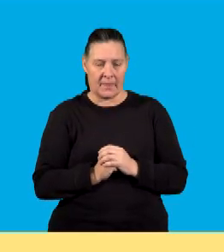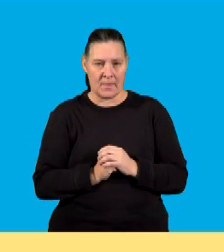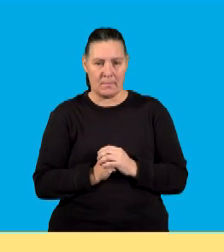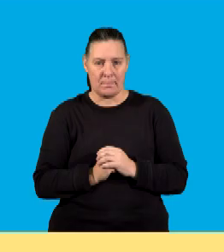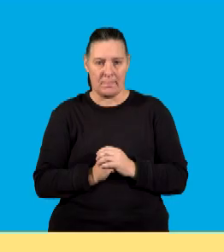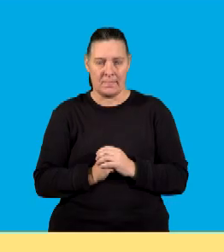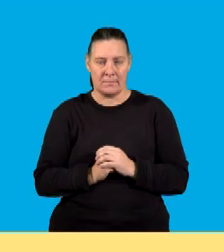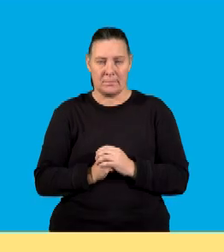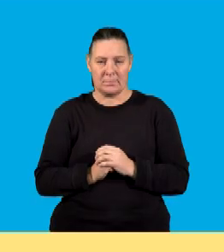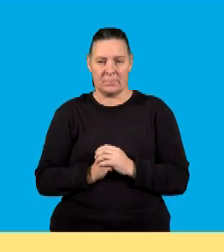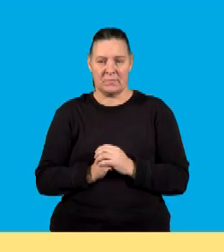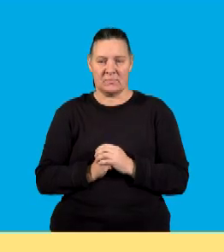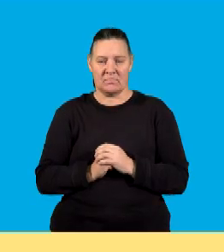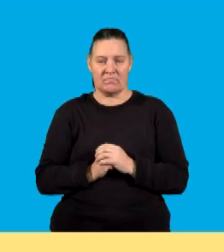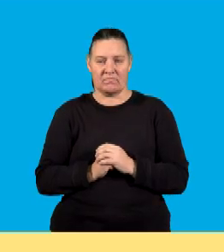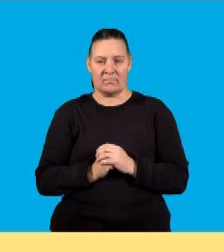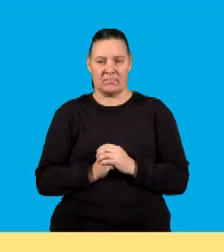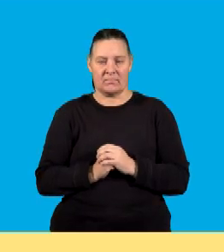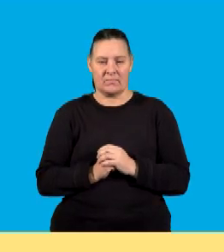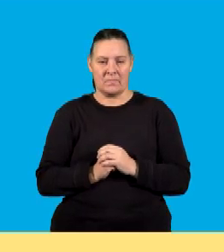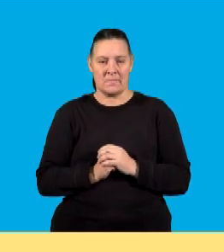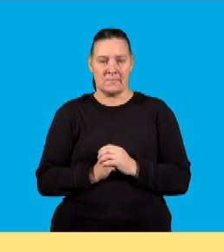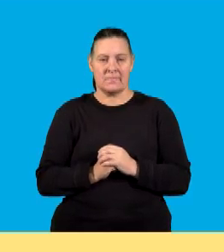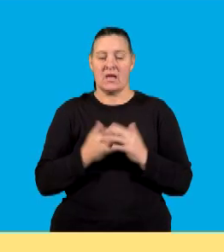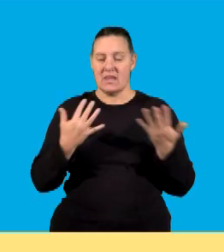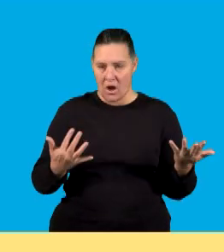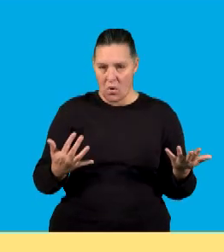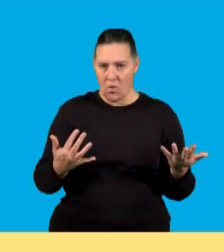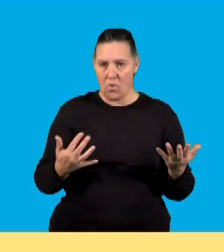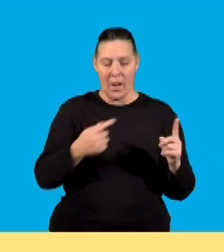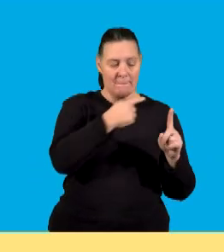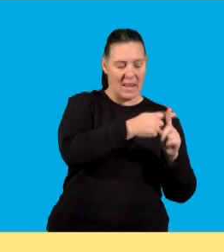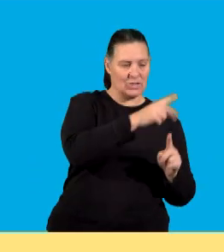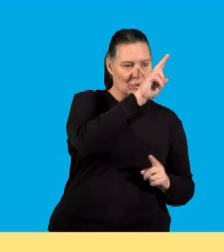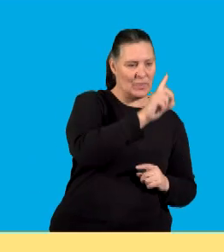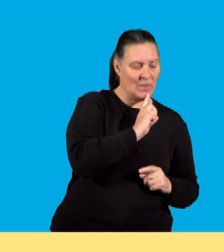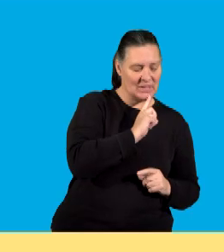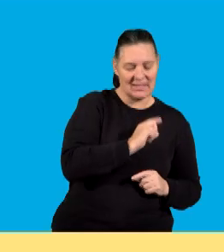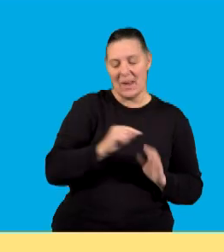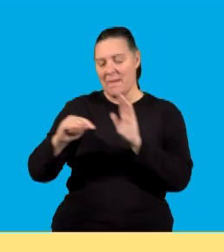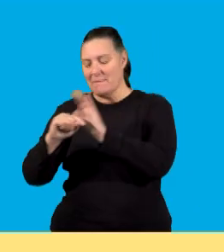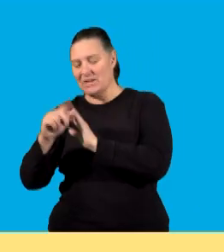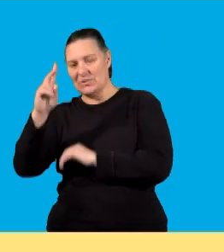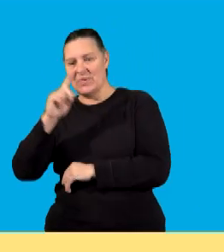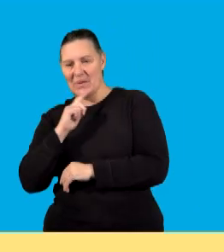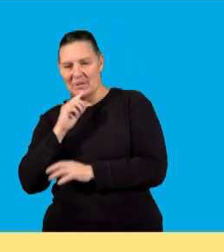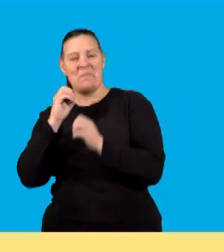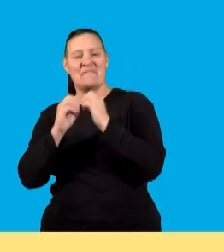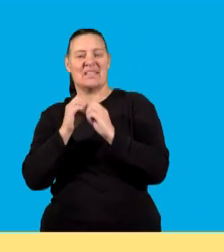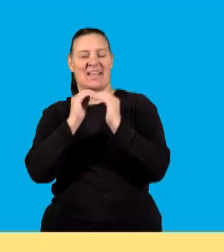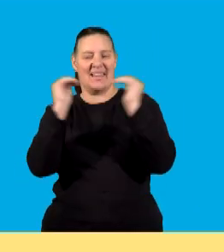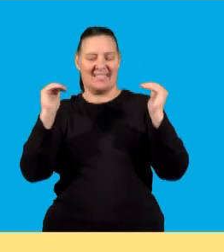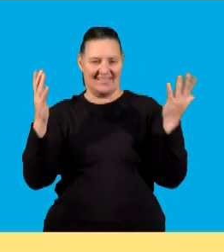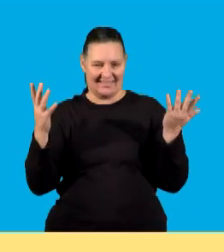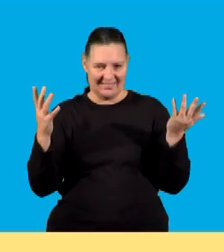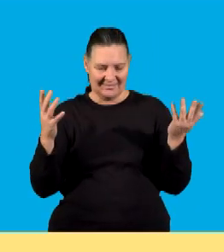was incorrectly put on the credit. I correct it by putting it on the debit. So you see it's a plus 2,000. That means when I come here, I correct it by